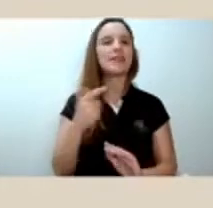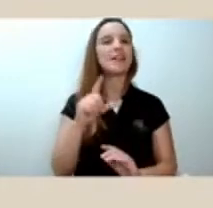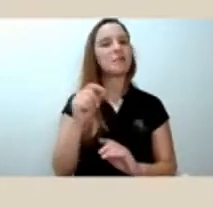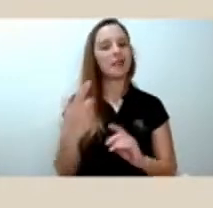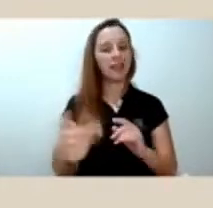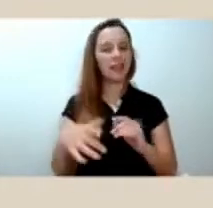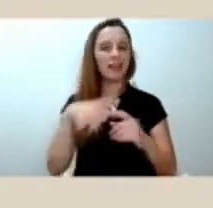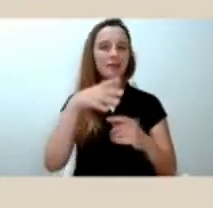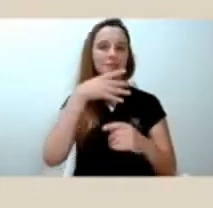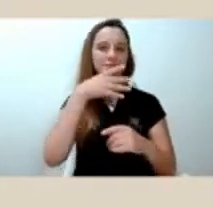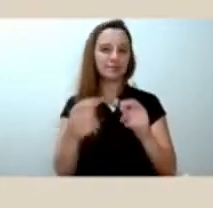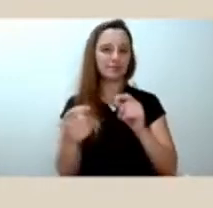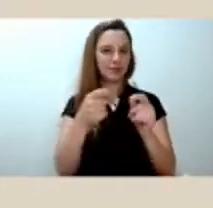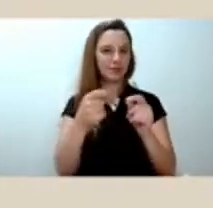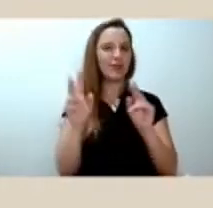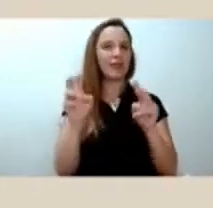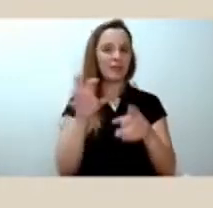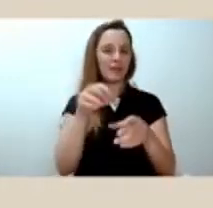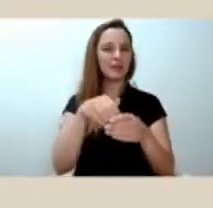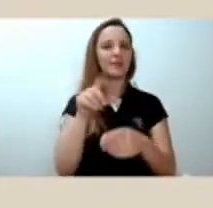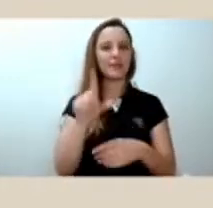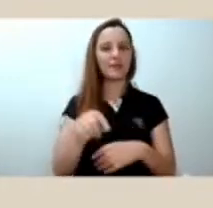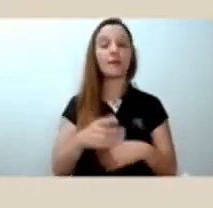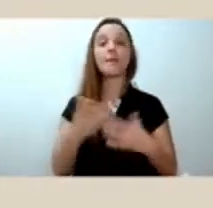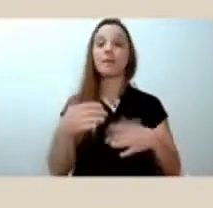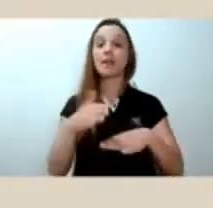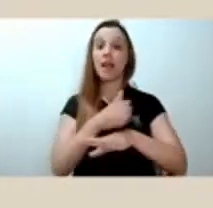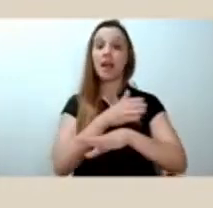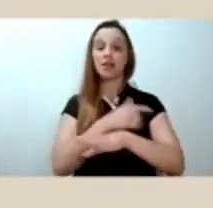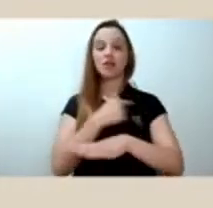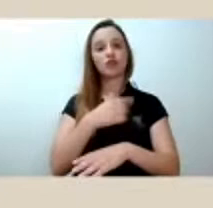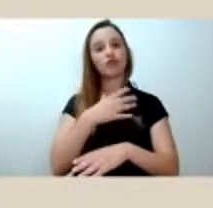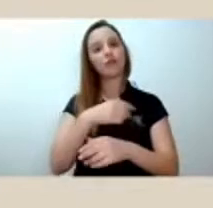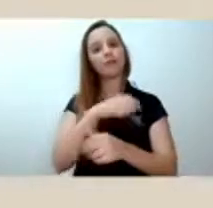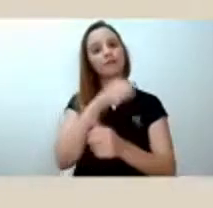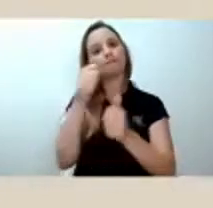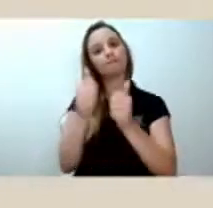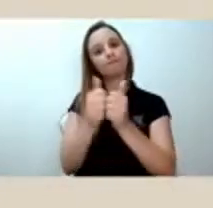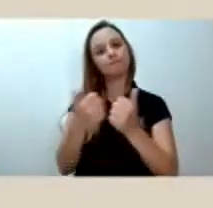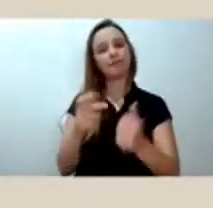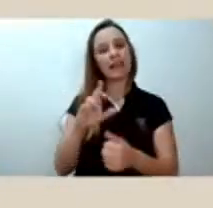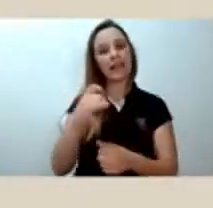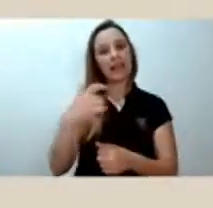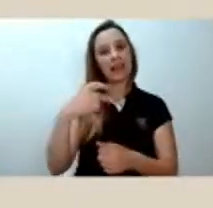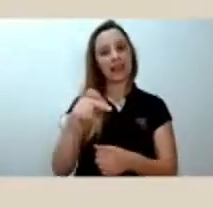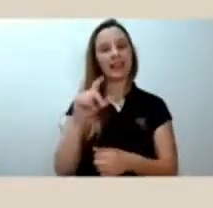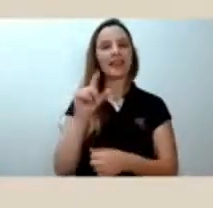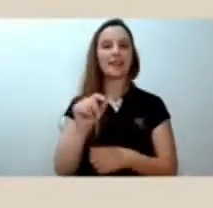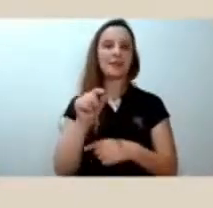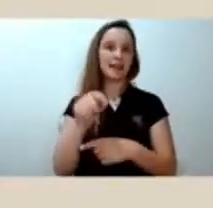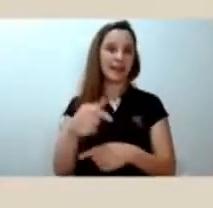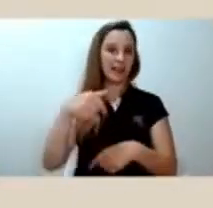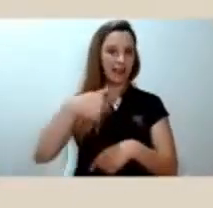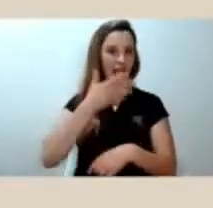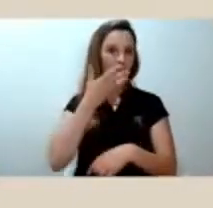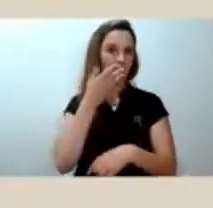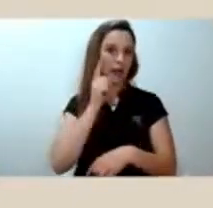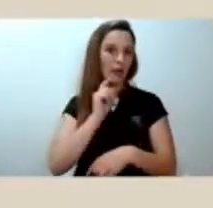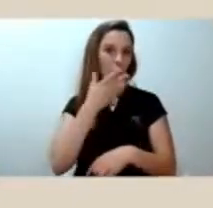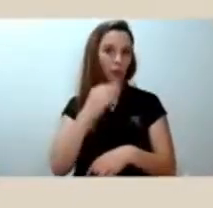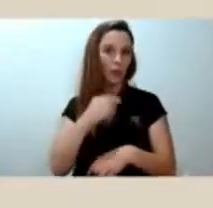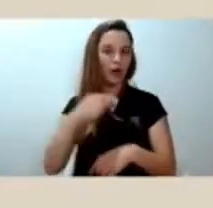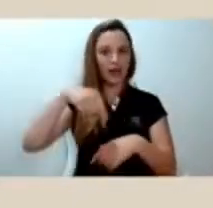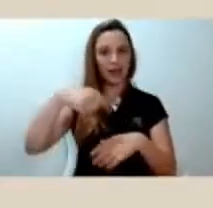But before I do that, I'd like to introduce my partner in crime, Rita, who is also a PhD student here at the Sean Polymore